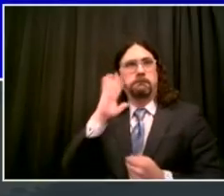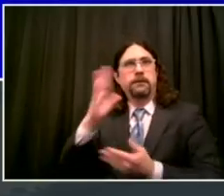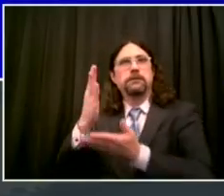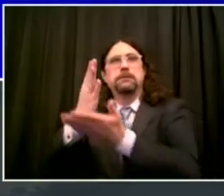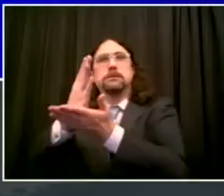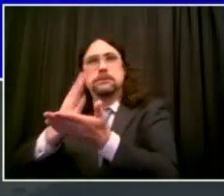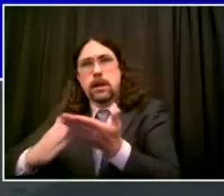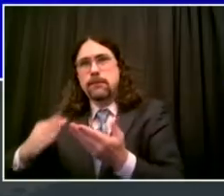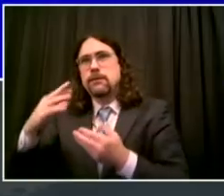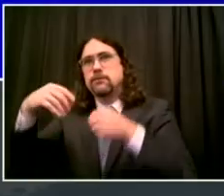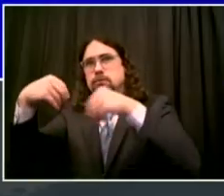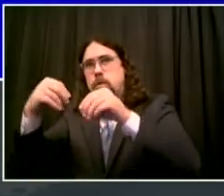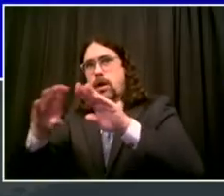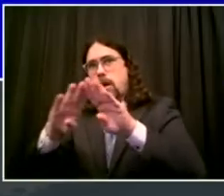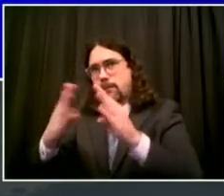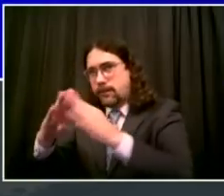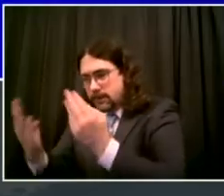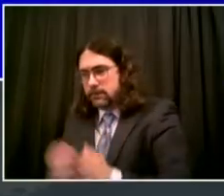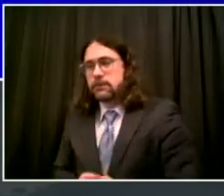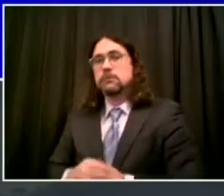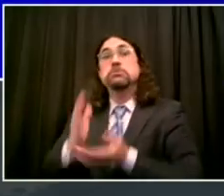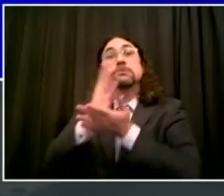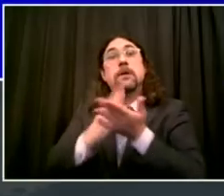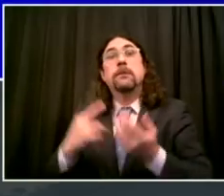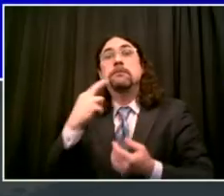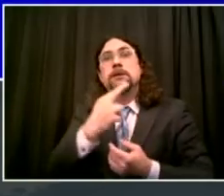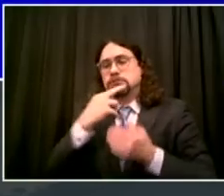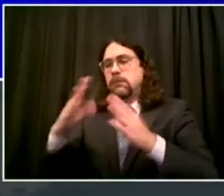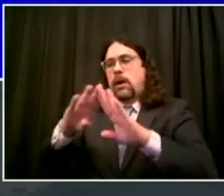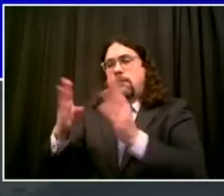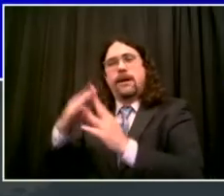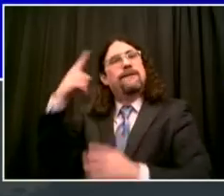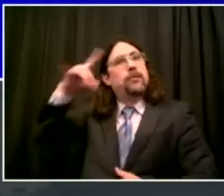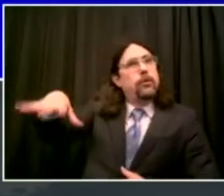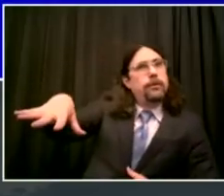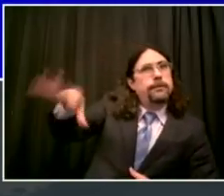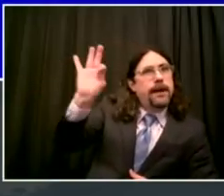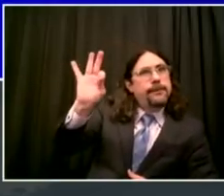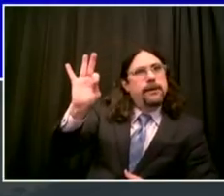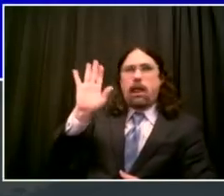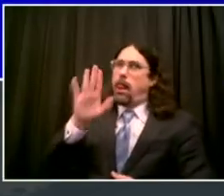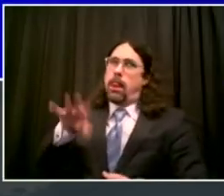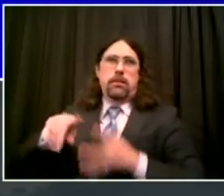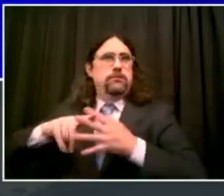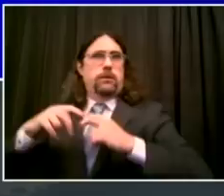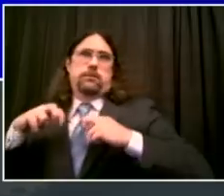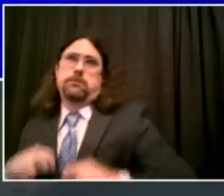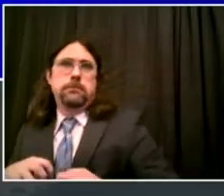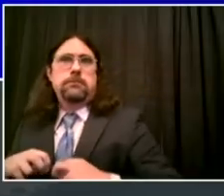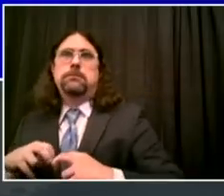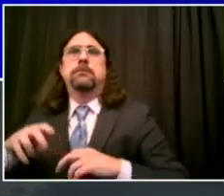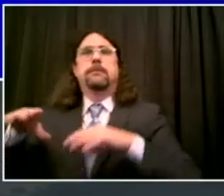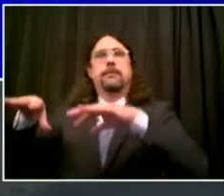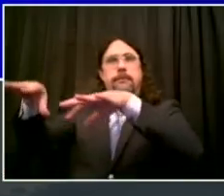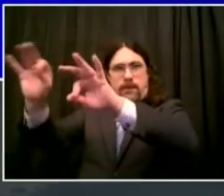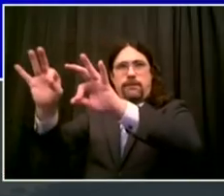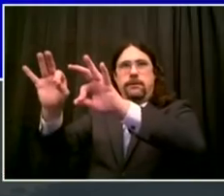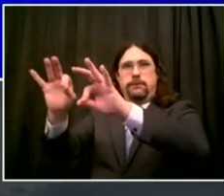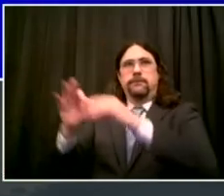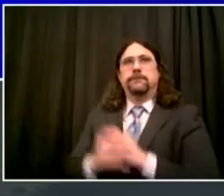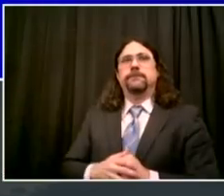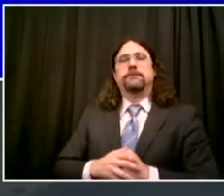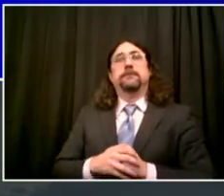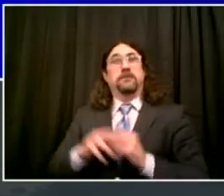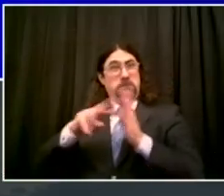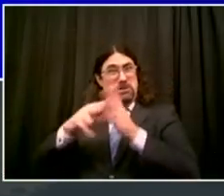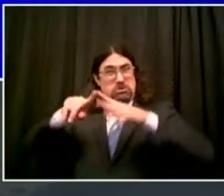the support is there, the protocols are there. We're doing all that work now. We're communicating with people and leaders of different industries to get